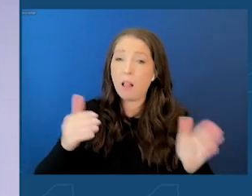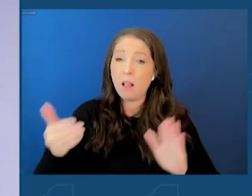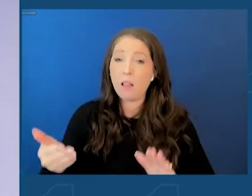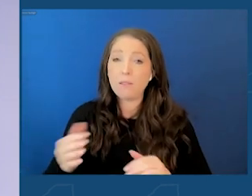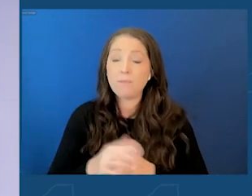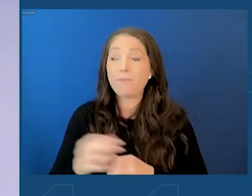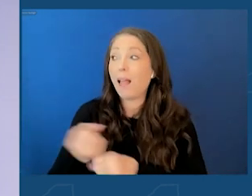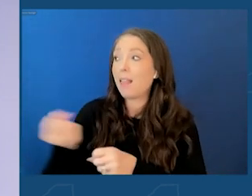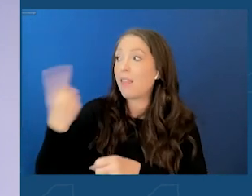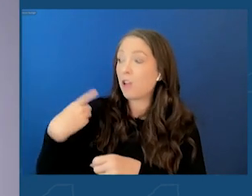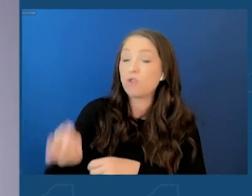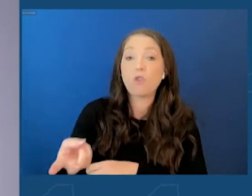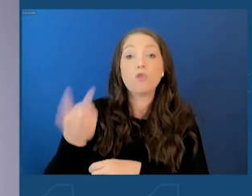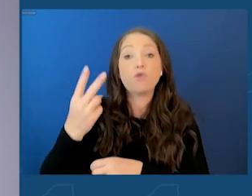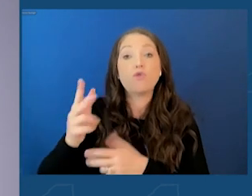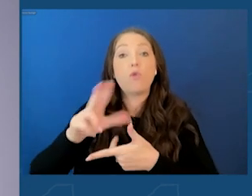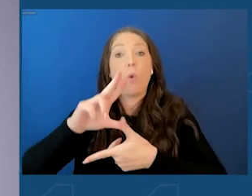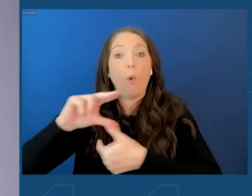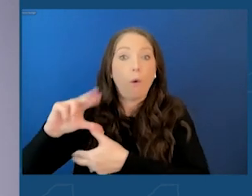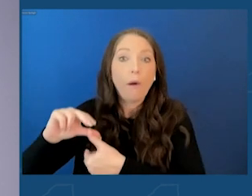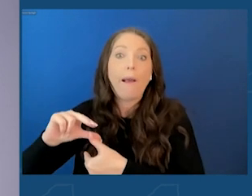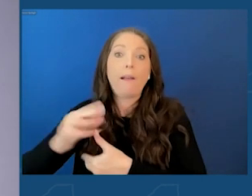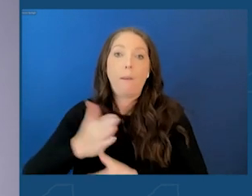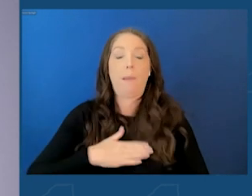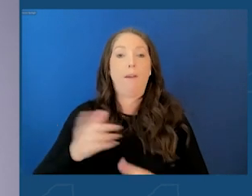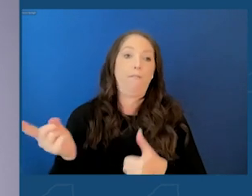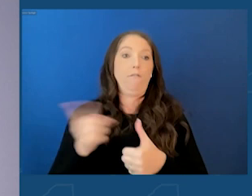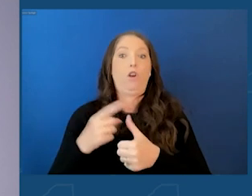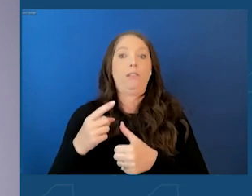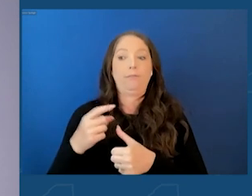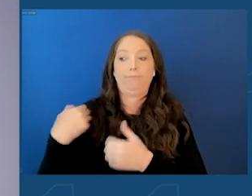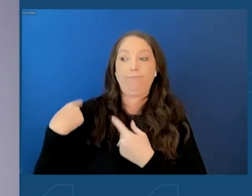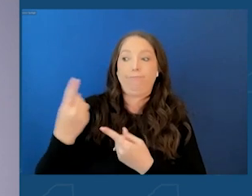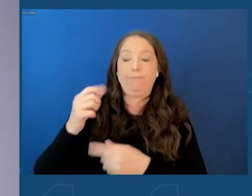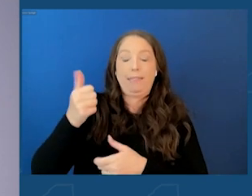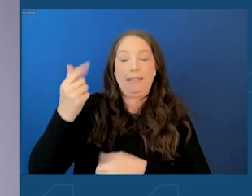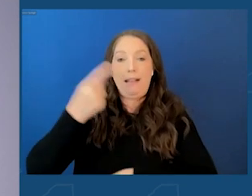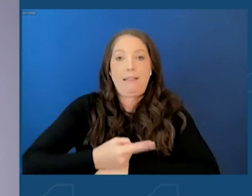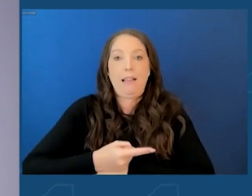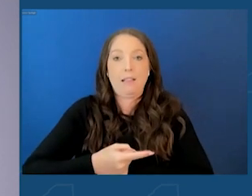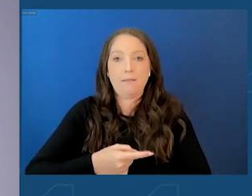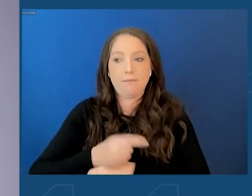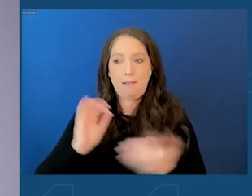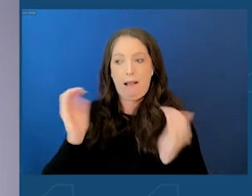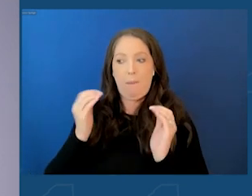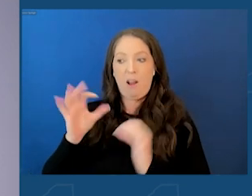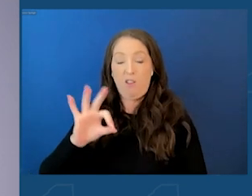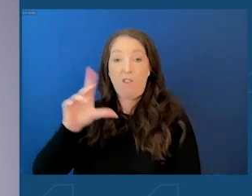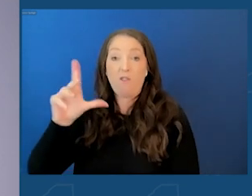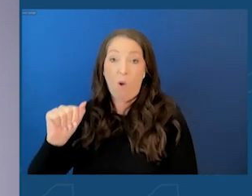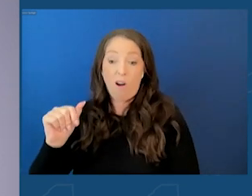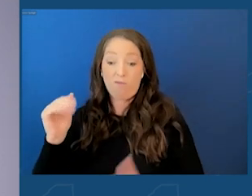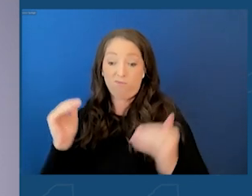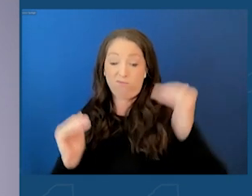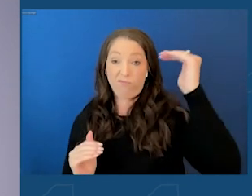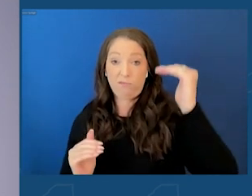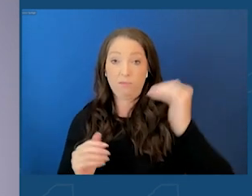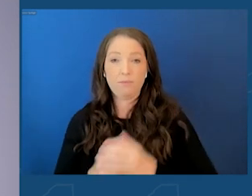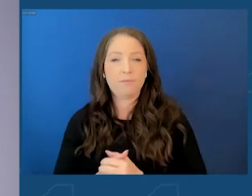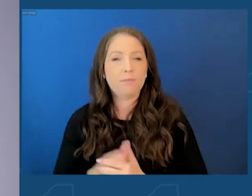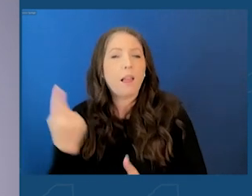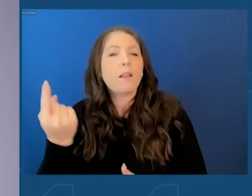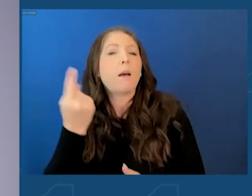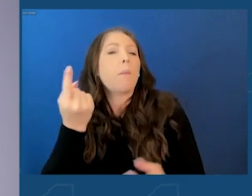my first 10 days on the job. More than Florida had that year. Something's up. And the fact that New